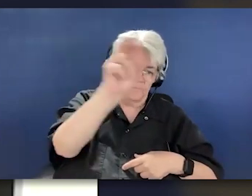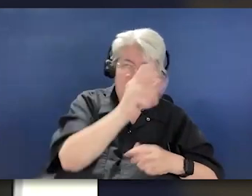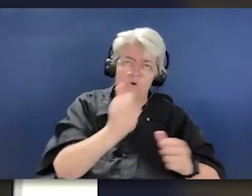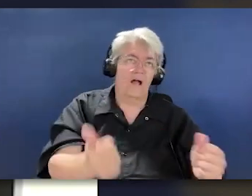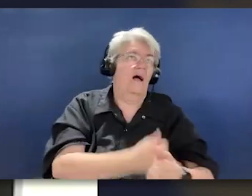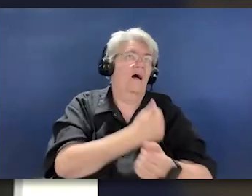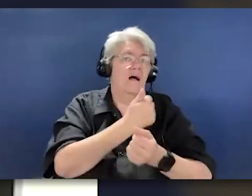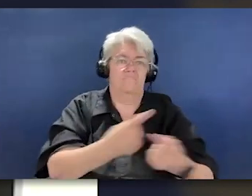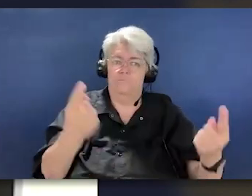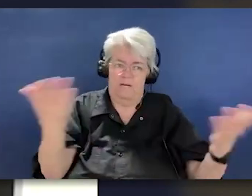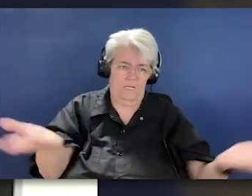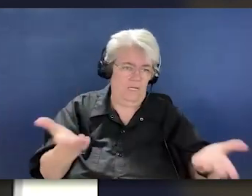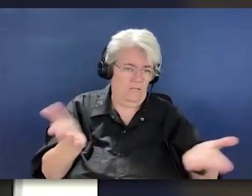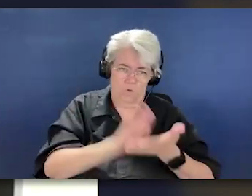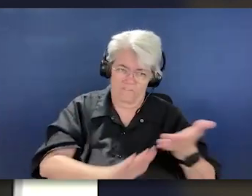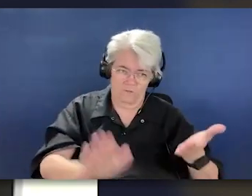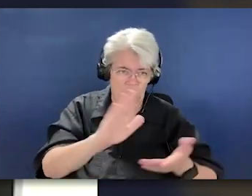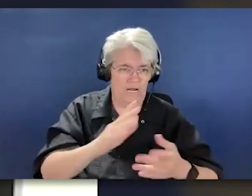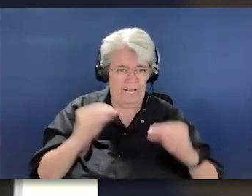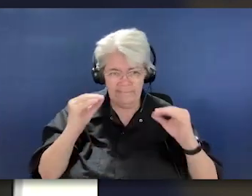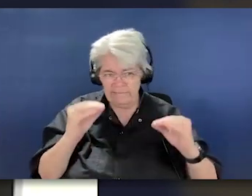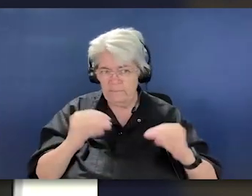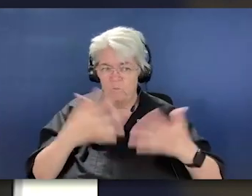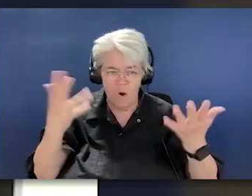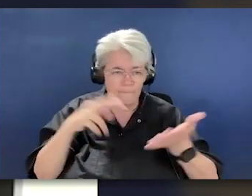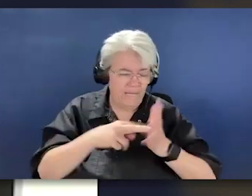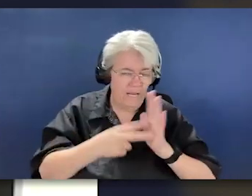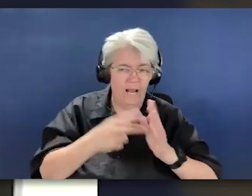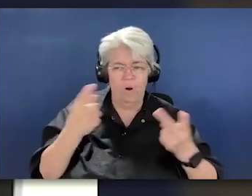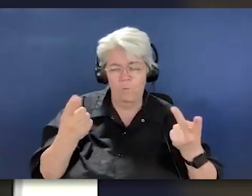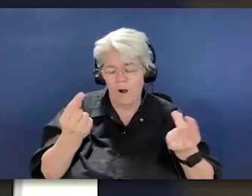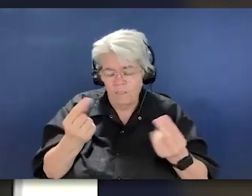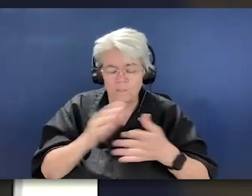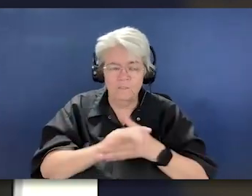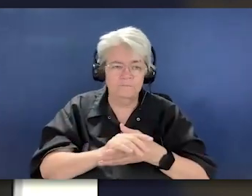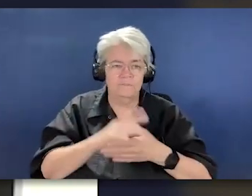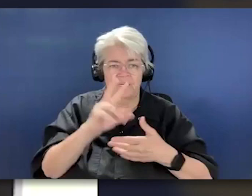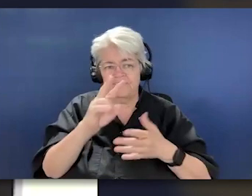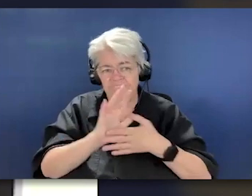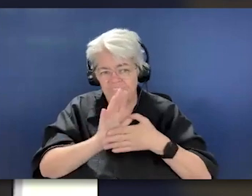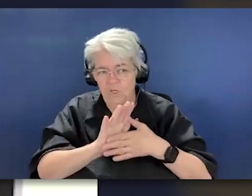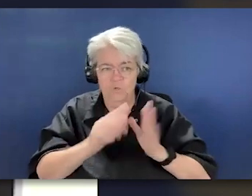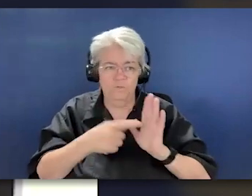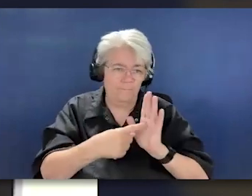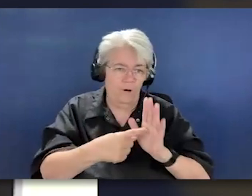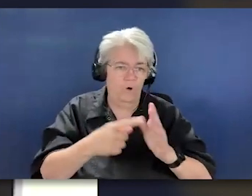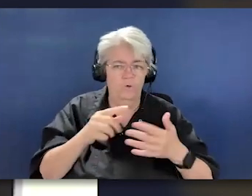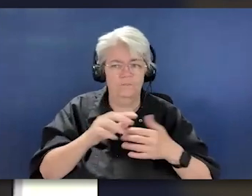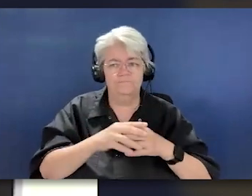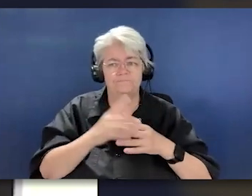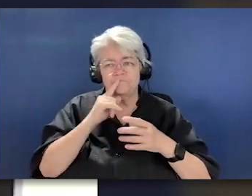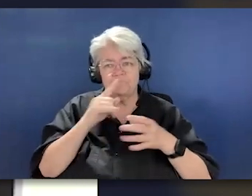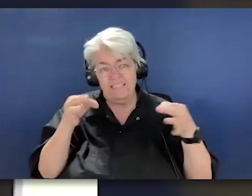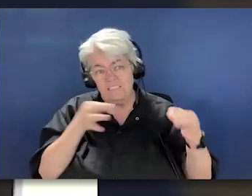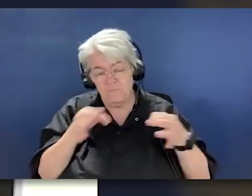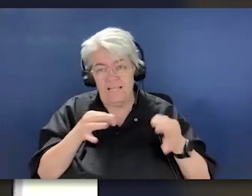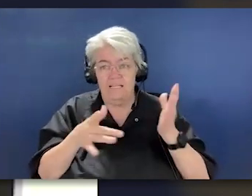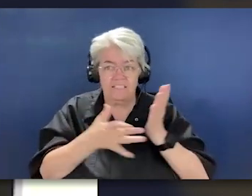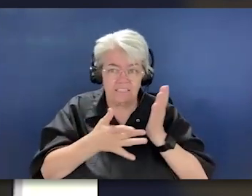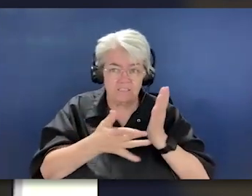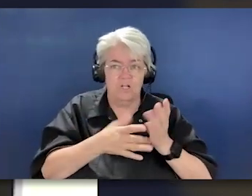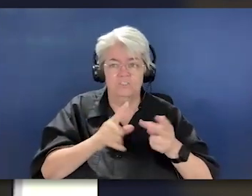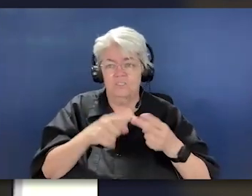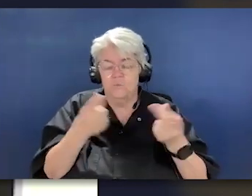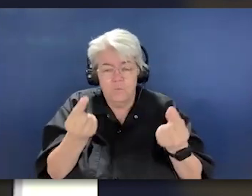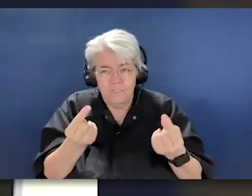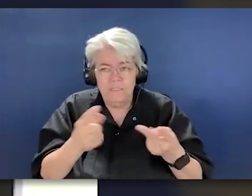sun at the university, and little video demos of things and trying to explain the technology and what it does